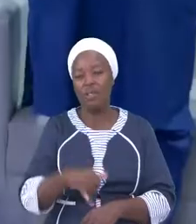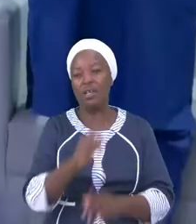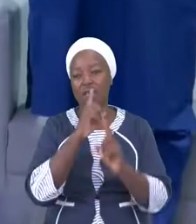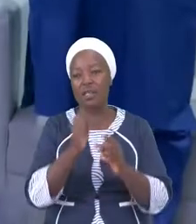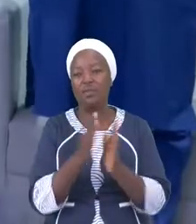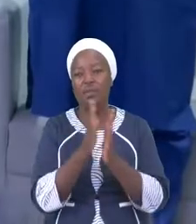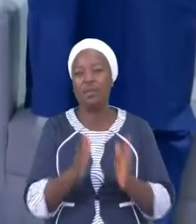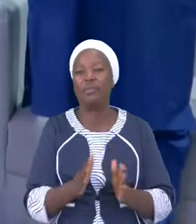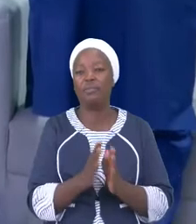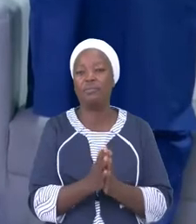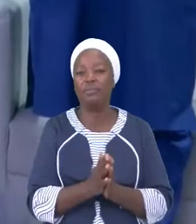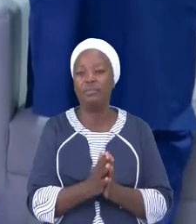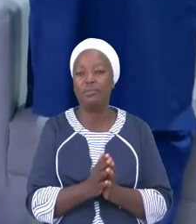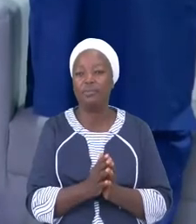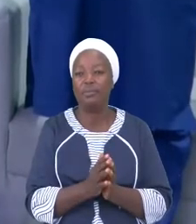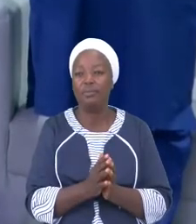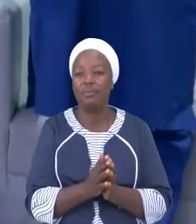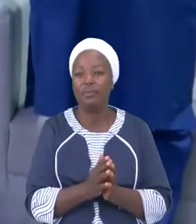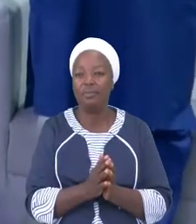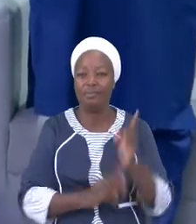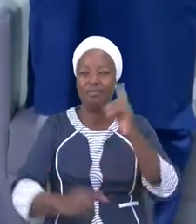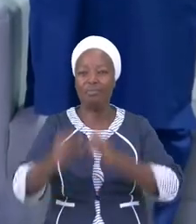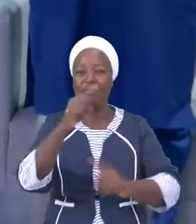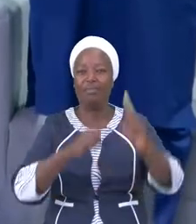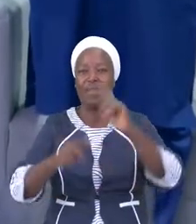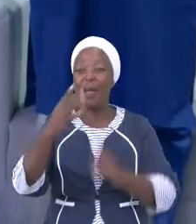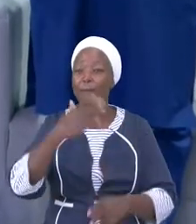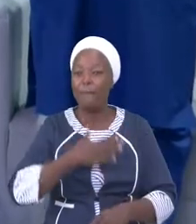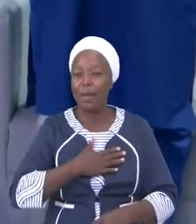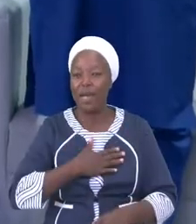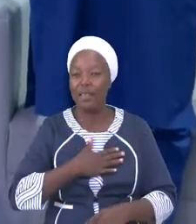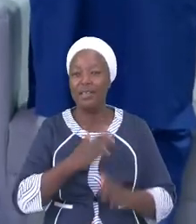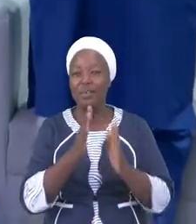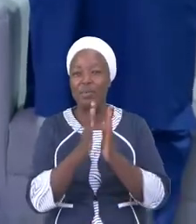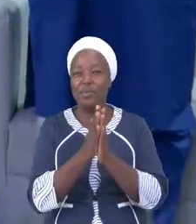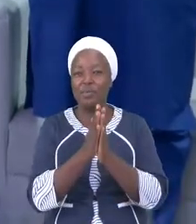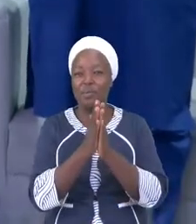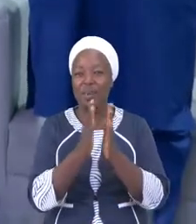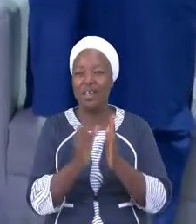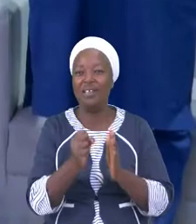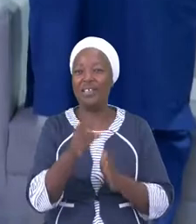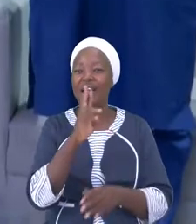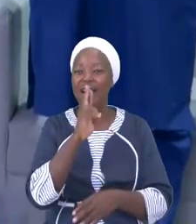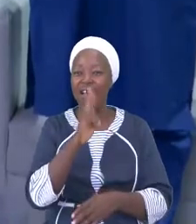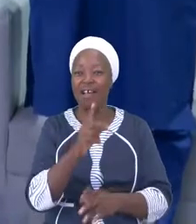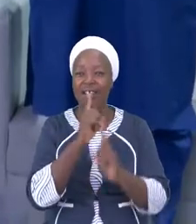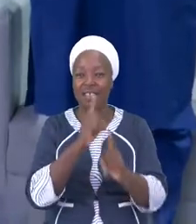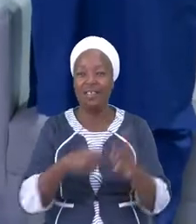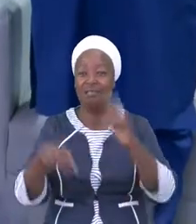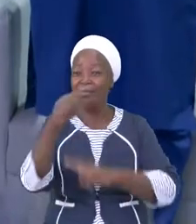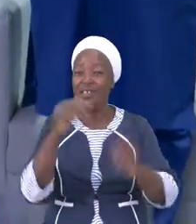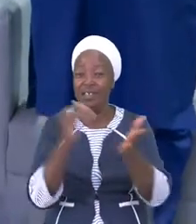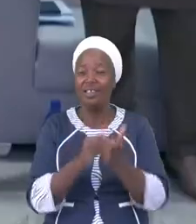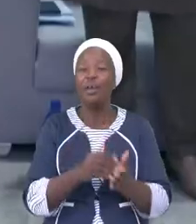Amen. My prayers are answered. Amen. Say that for yourself. My prayers